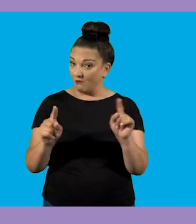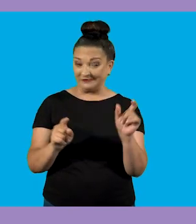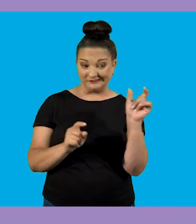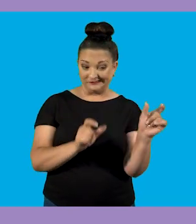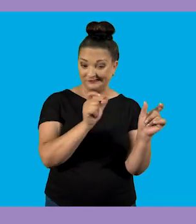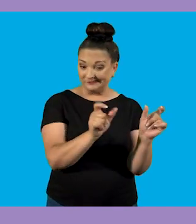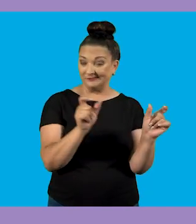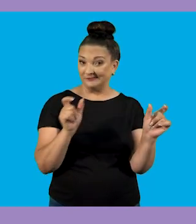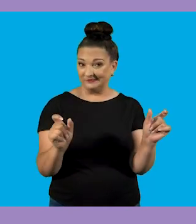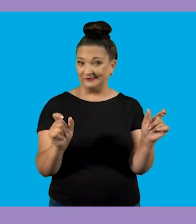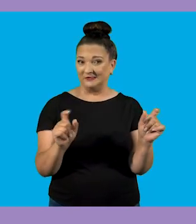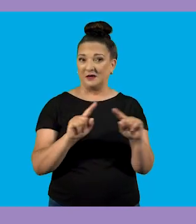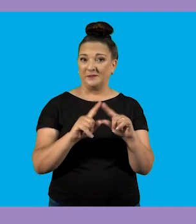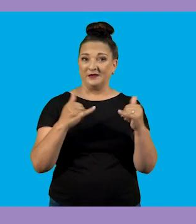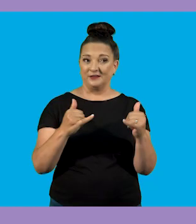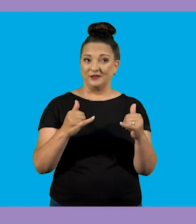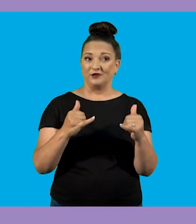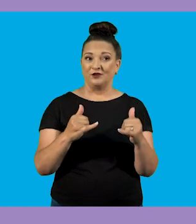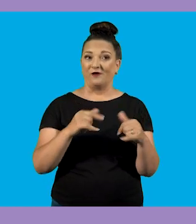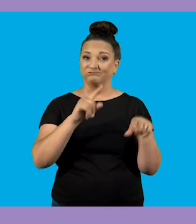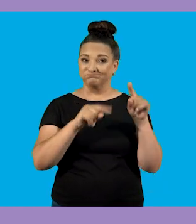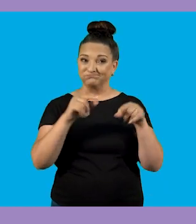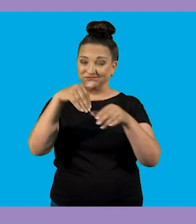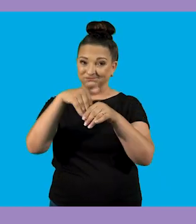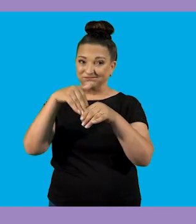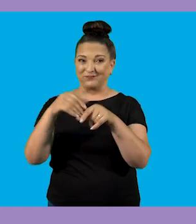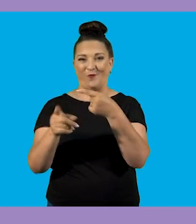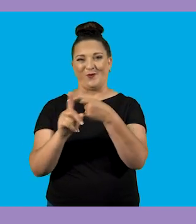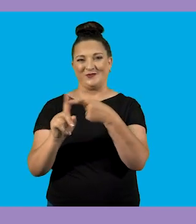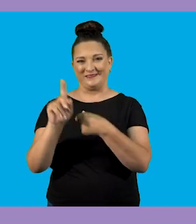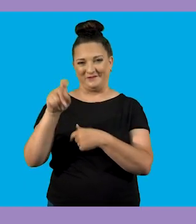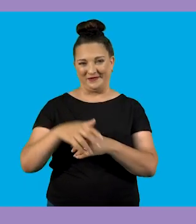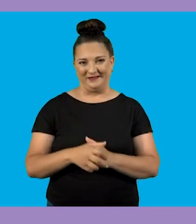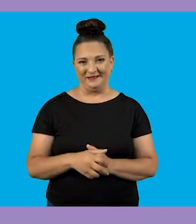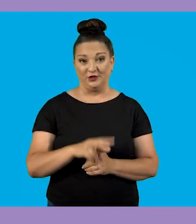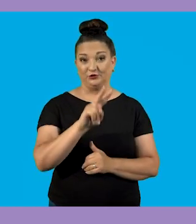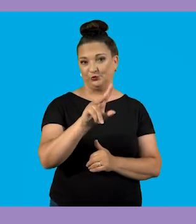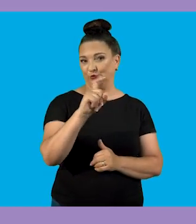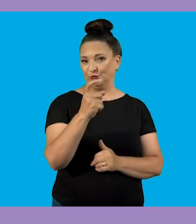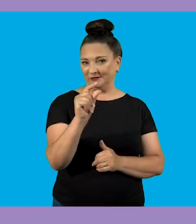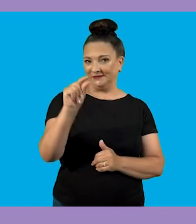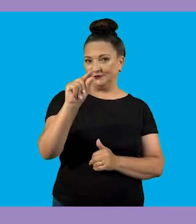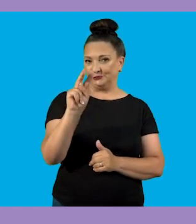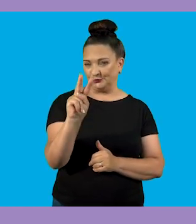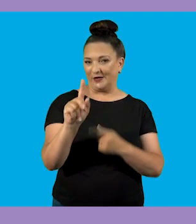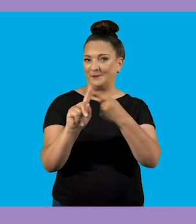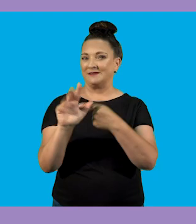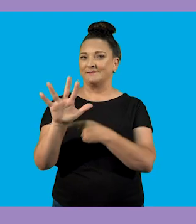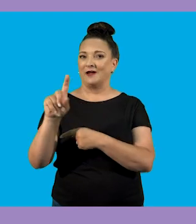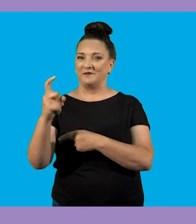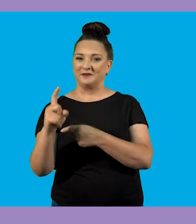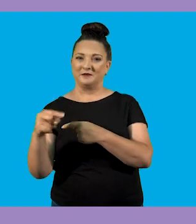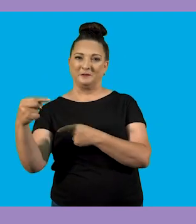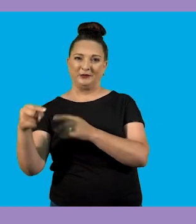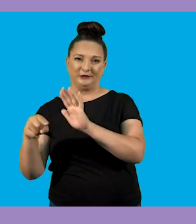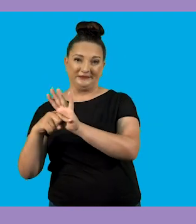So exponents of variables should be positive. For example, 2x squared plus 5x minus 2. Let's